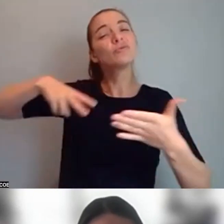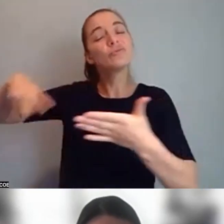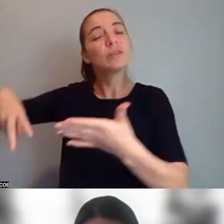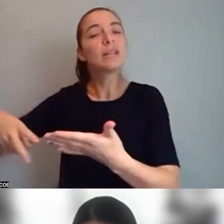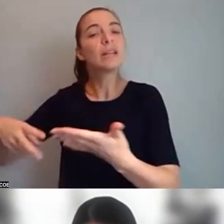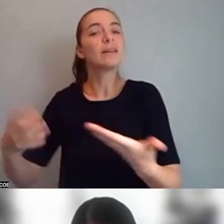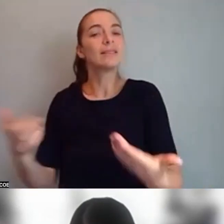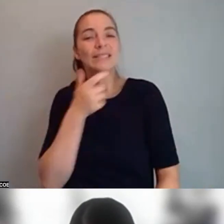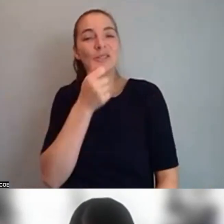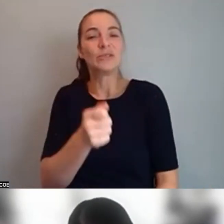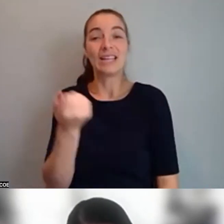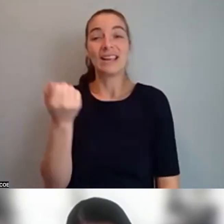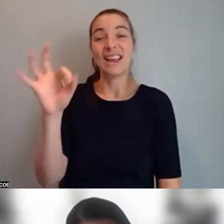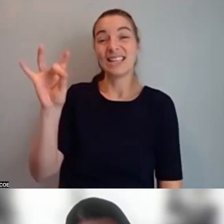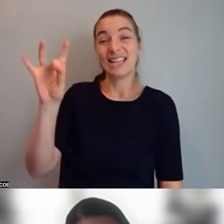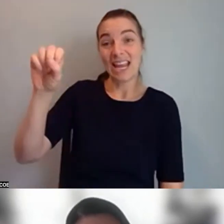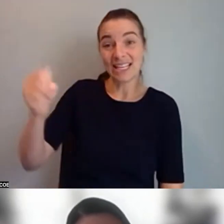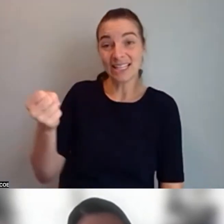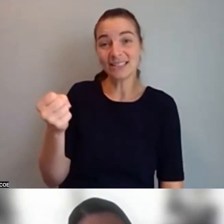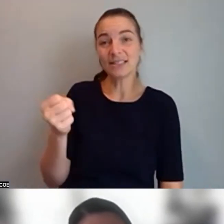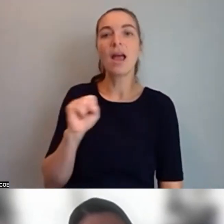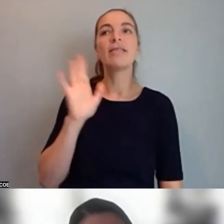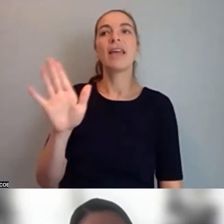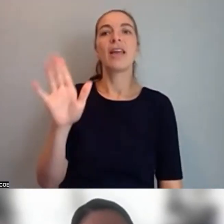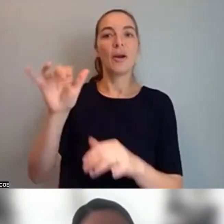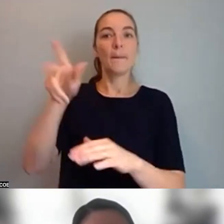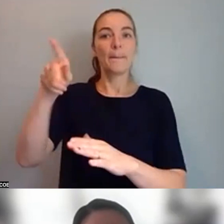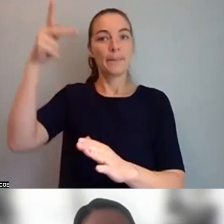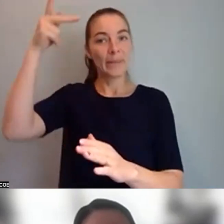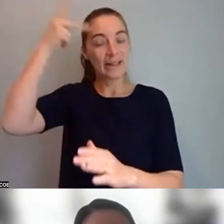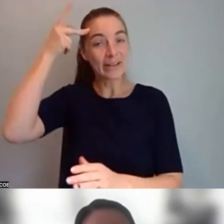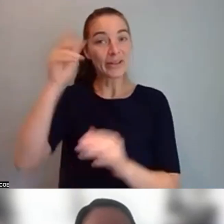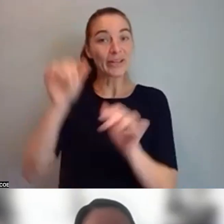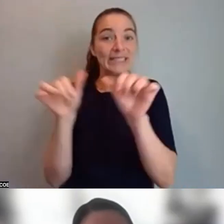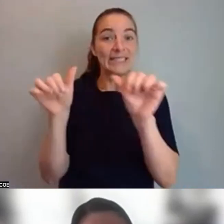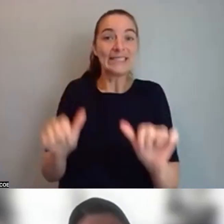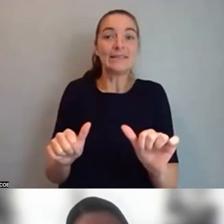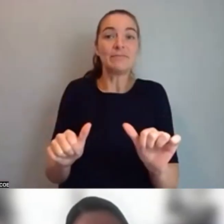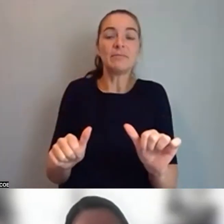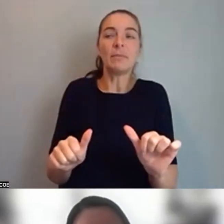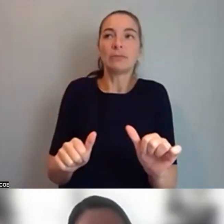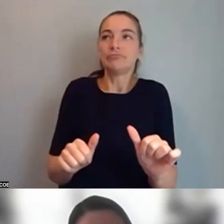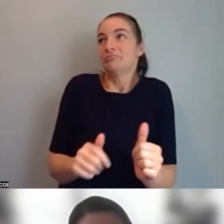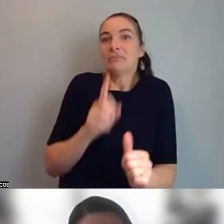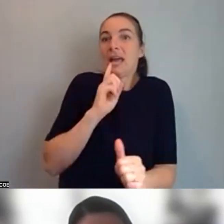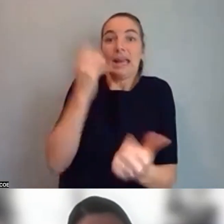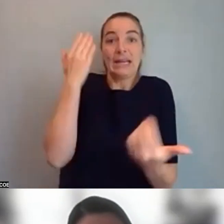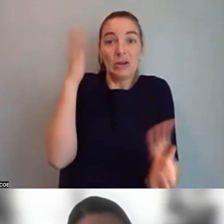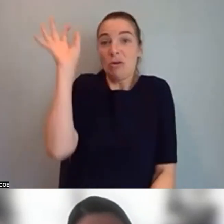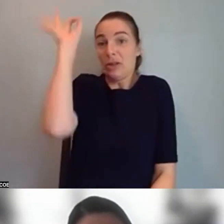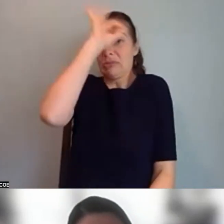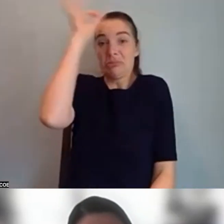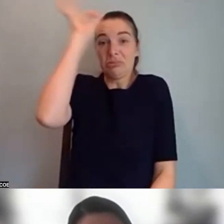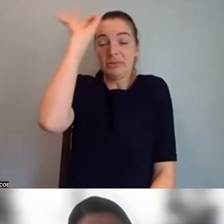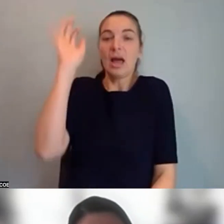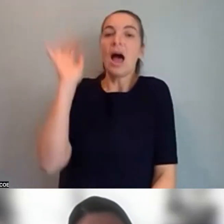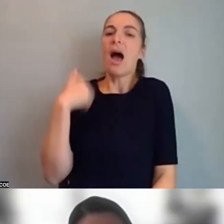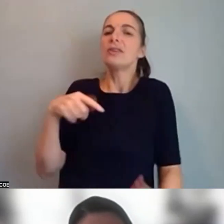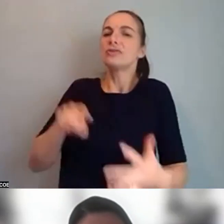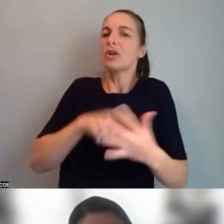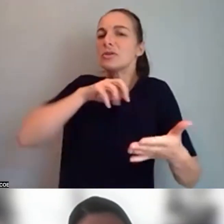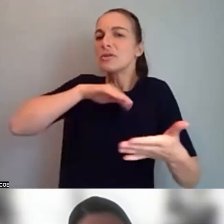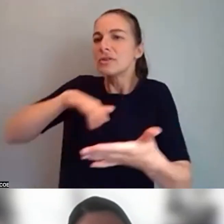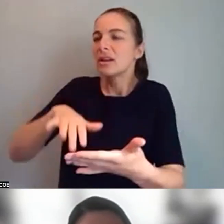from this. And I had no idea, you know, I didn't know that history. Why would I? I don't know anything about New England's, you know, political